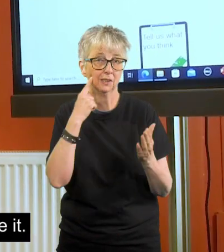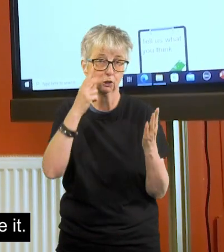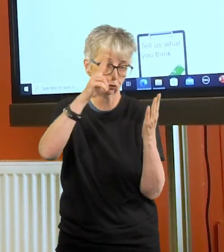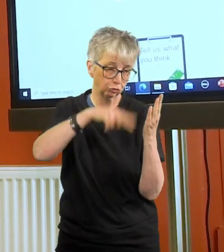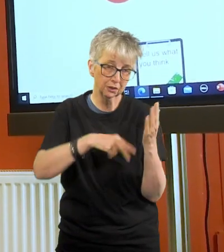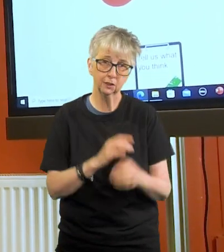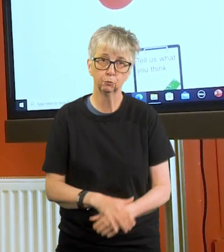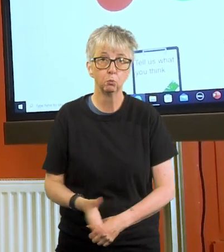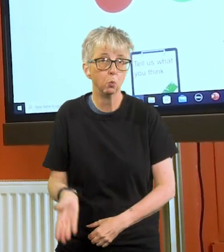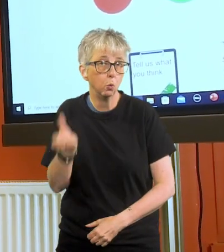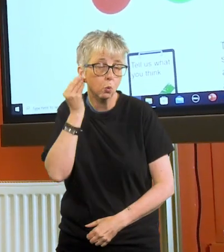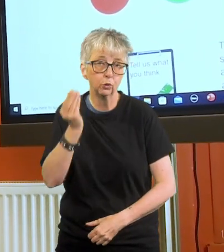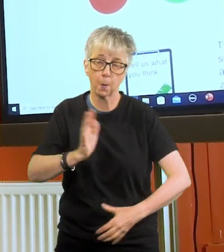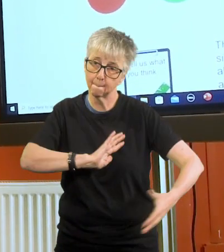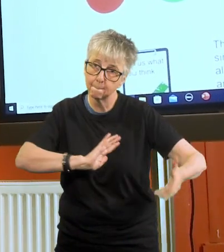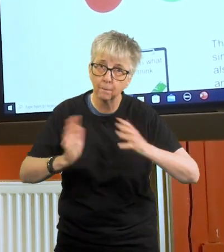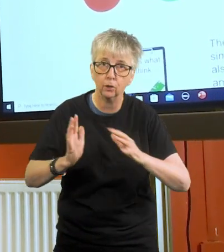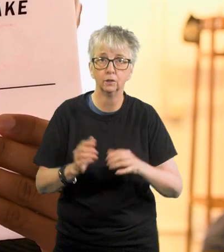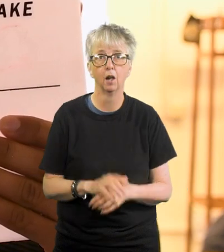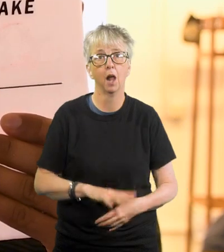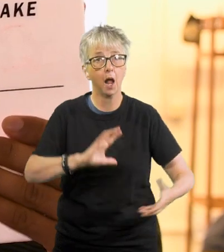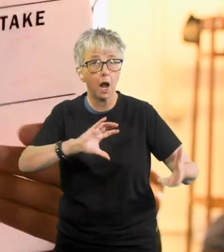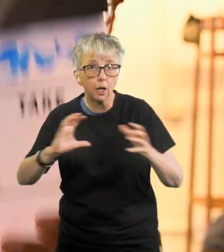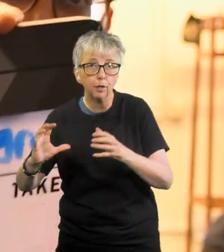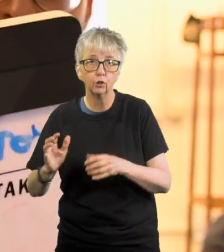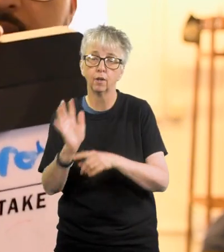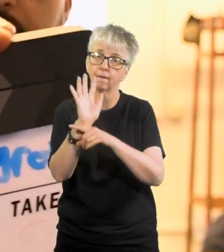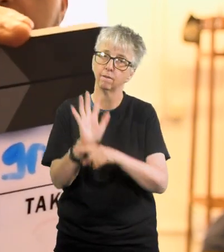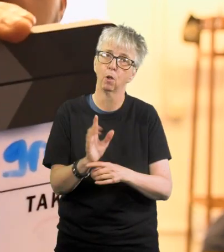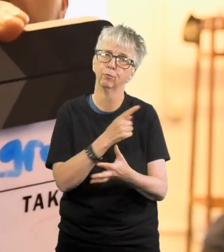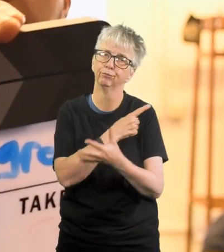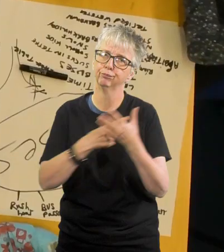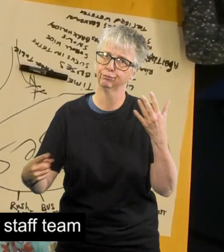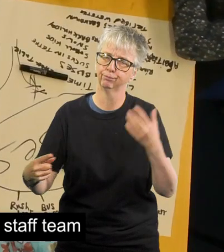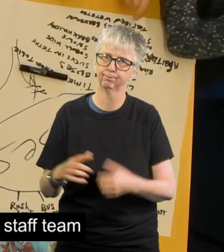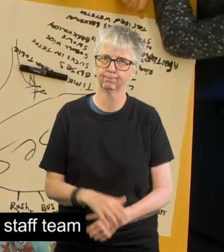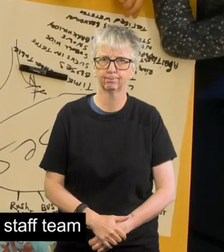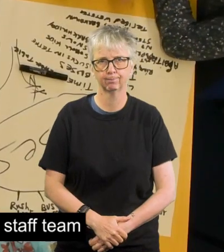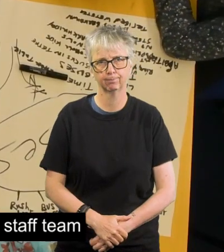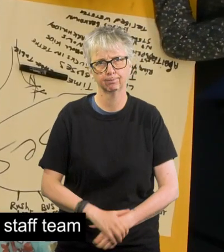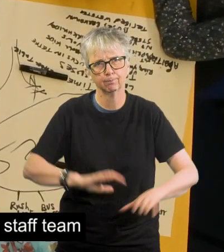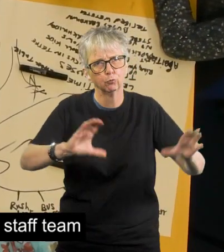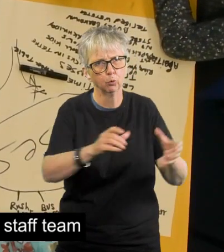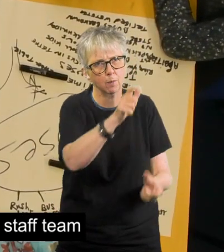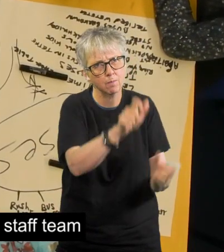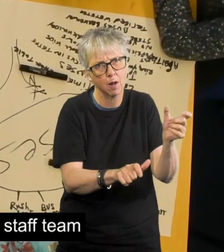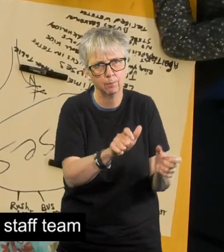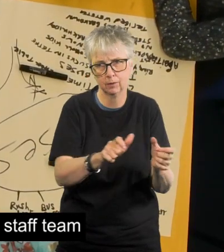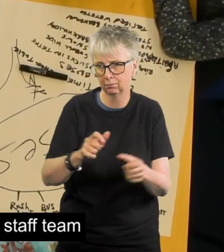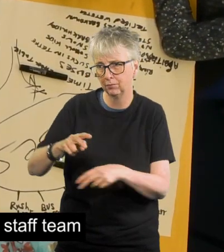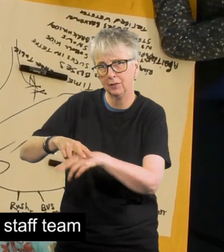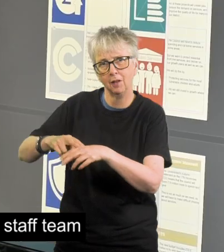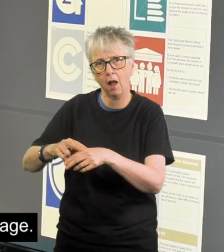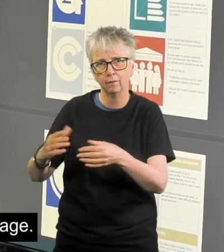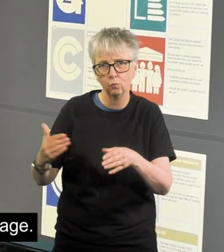it, such as Easy Read, audio, film, and so on. Group members then collaborate with our